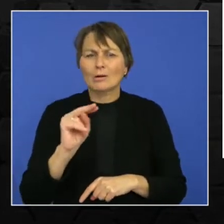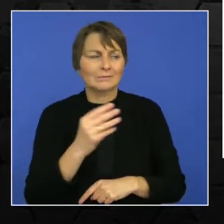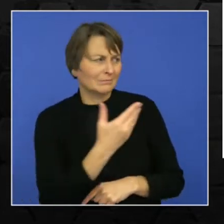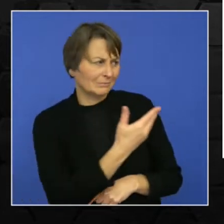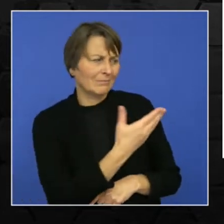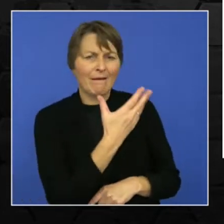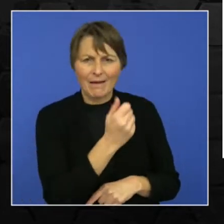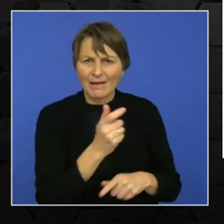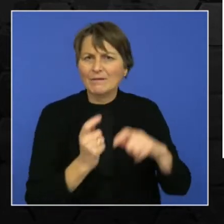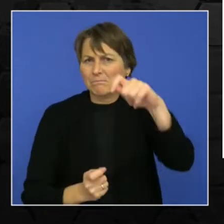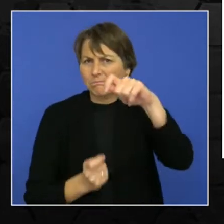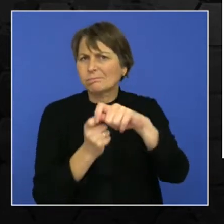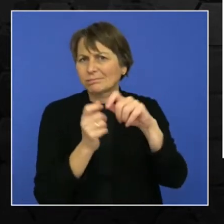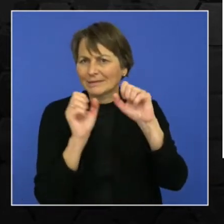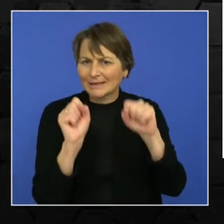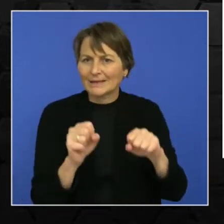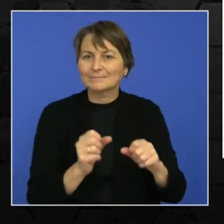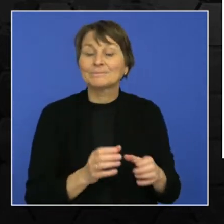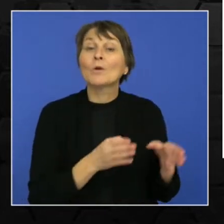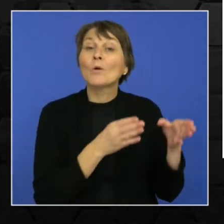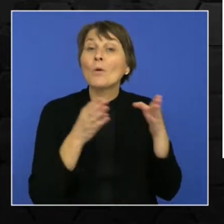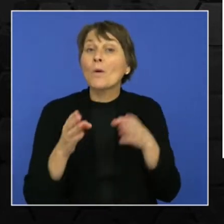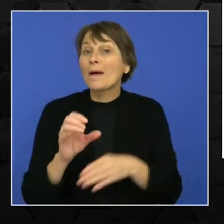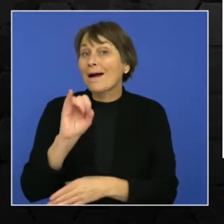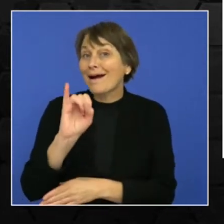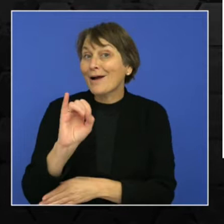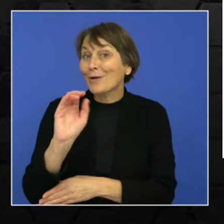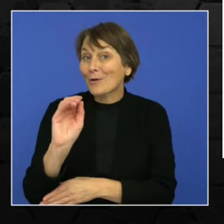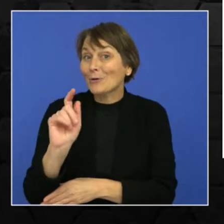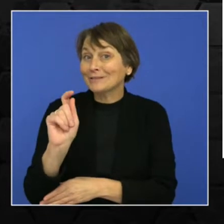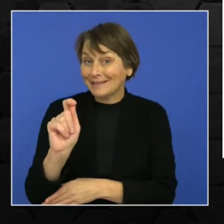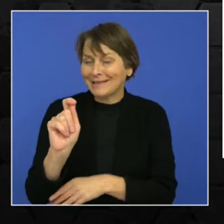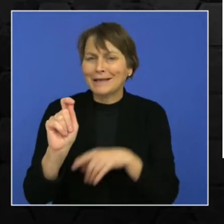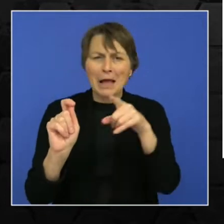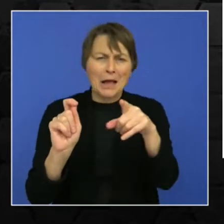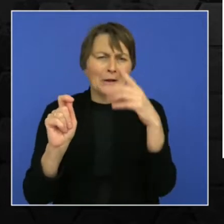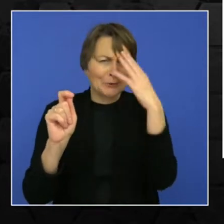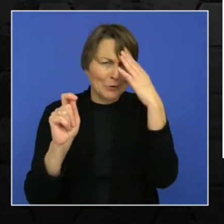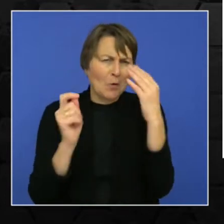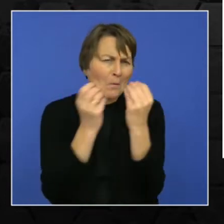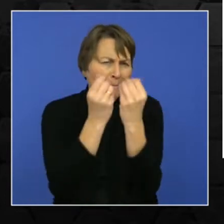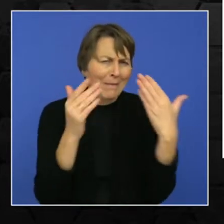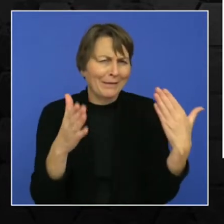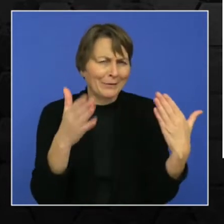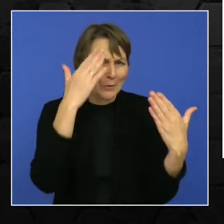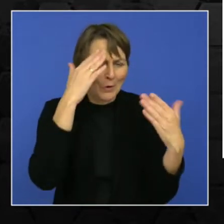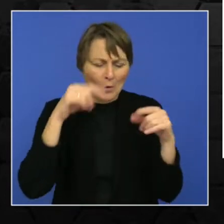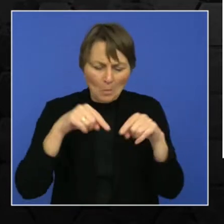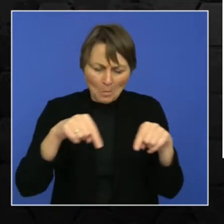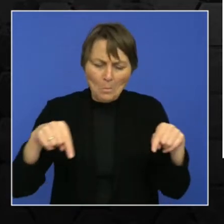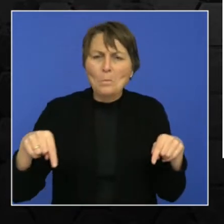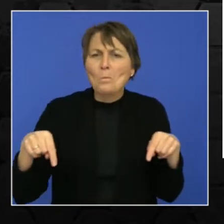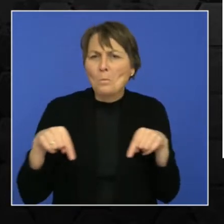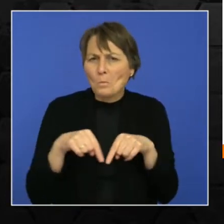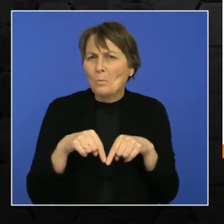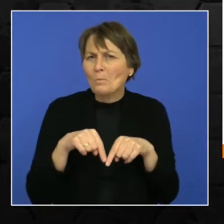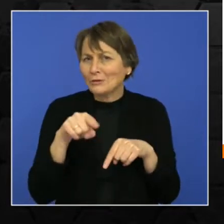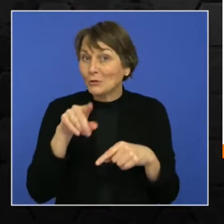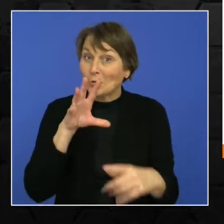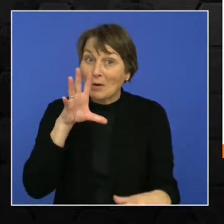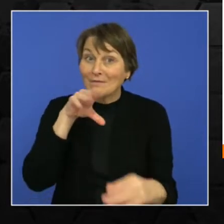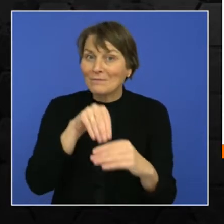desktop application. IoT, Raspberry Pi, I hope so many of you know those who are being active in IoT community specifically. So